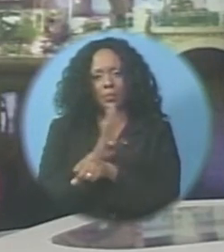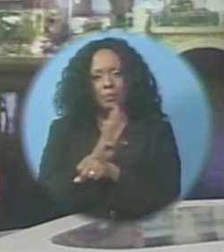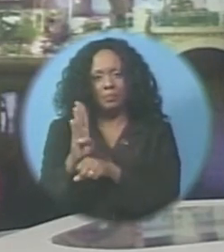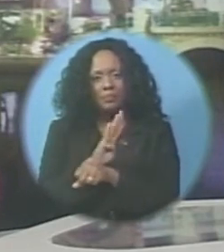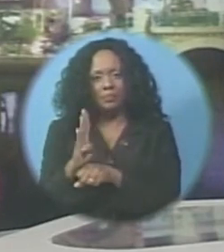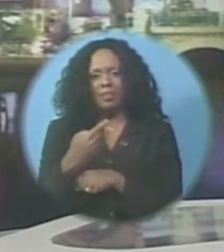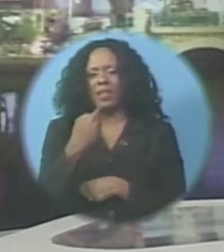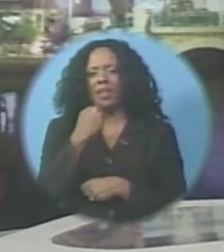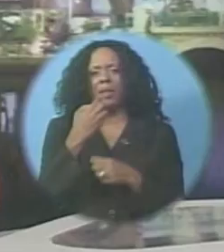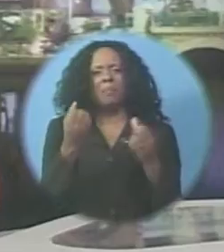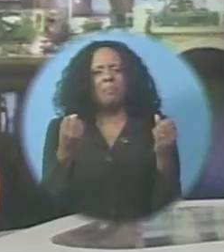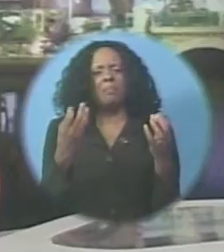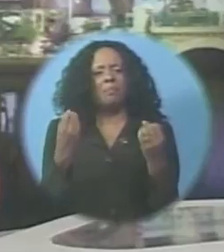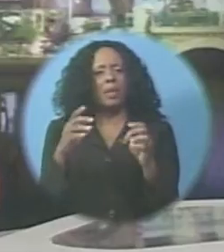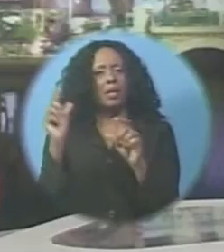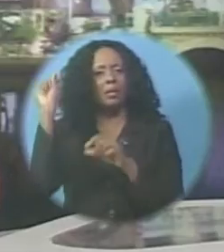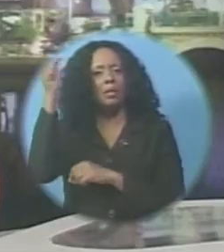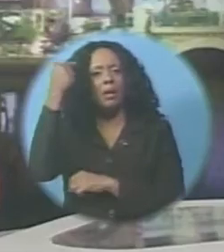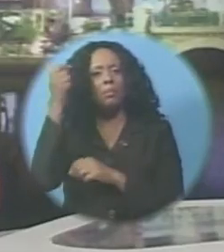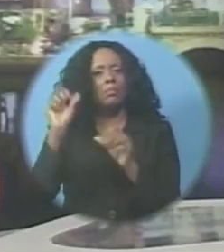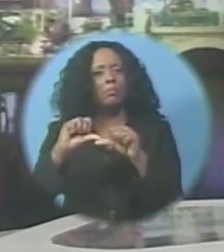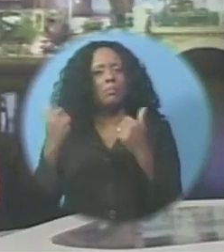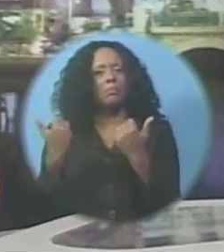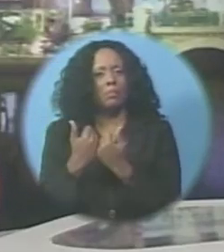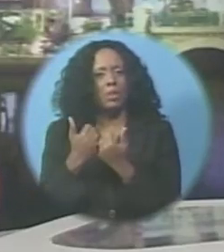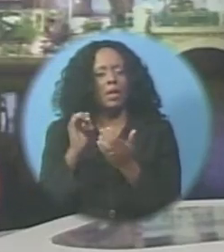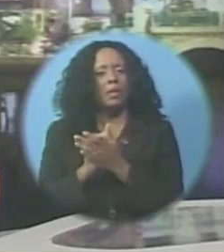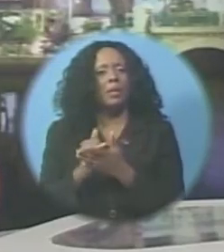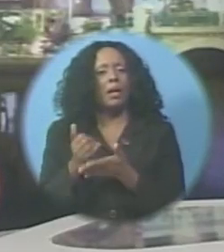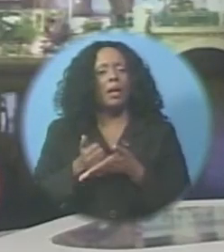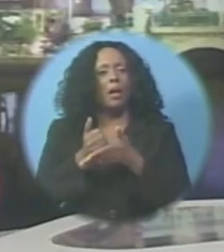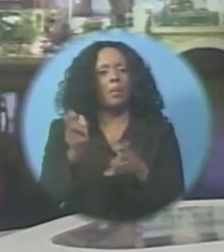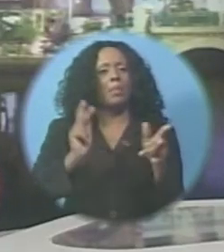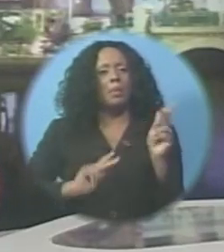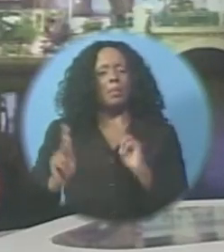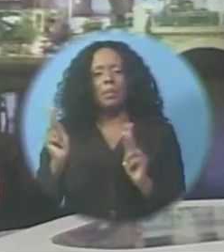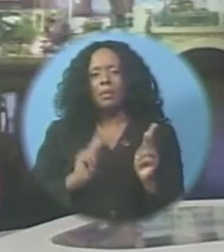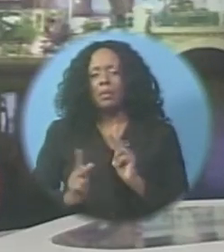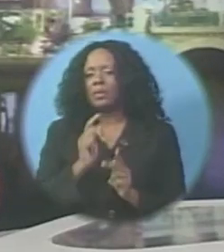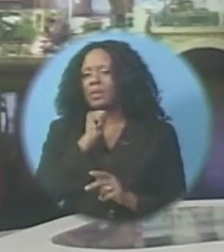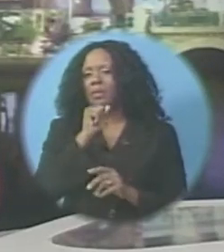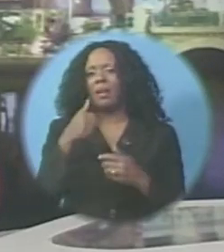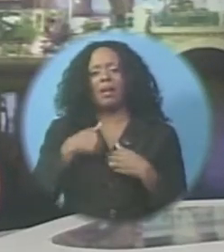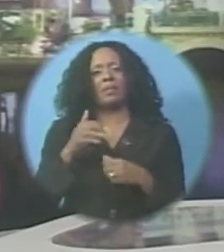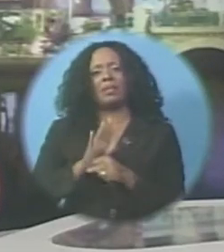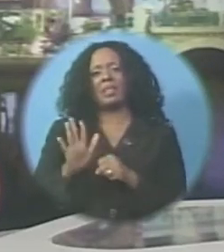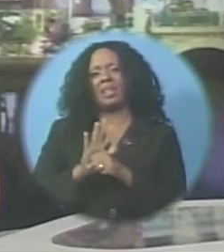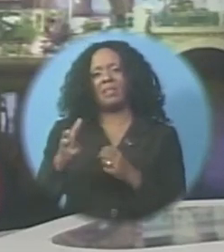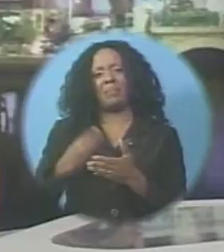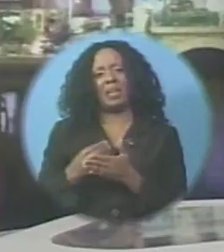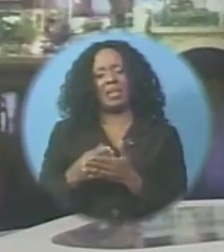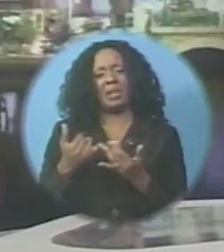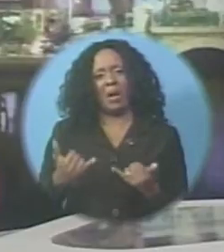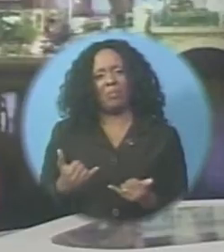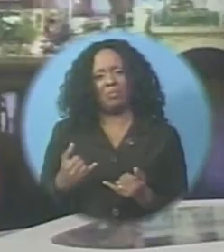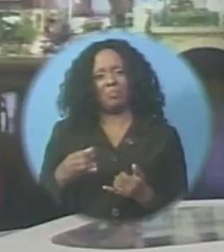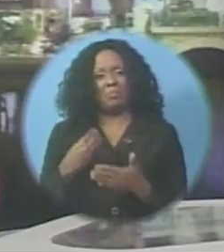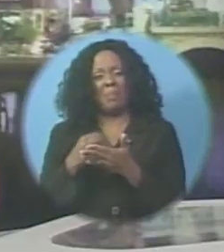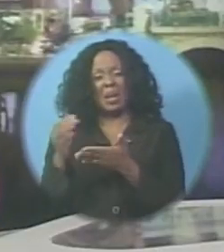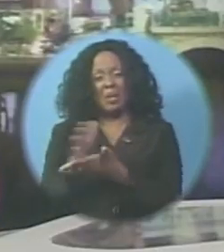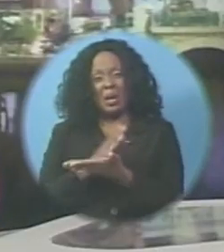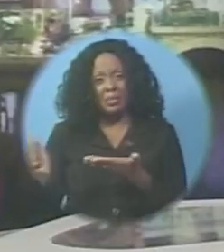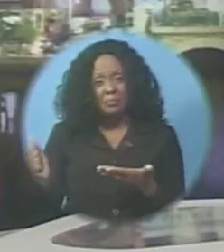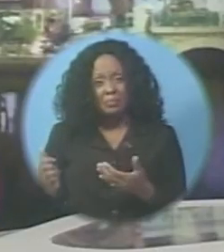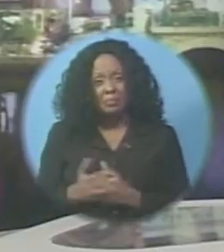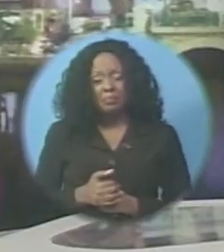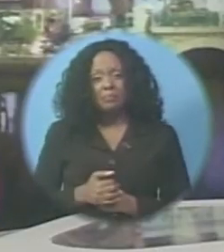several of the government agencies which currently provide funding are undercapitalized. Meantime, the Barbados Private Sector